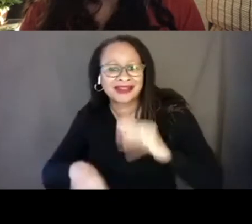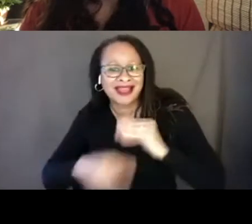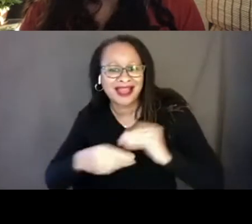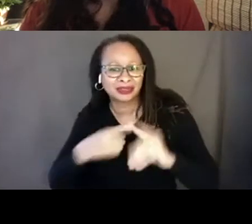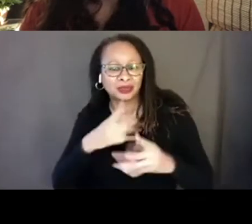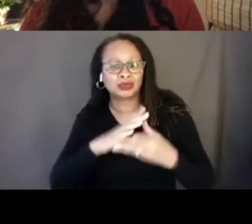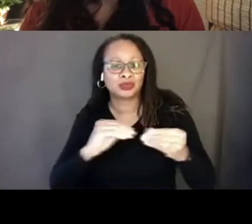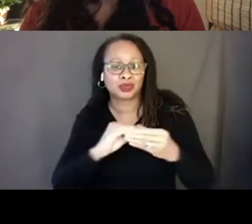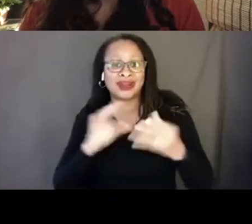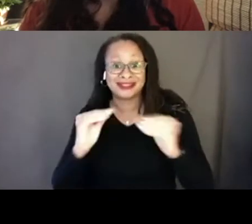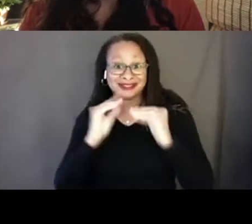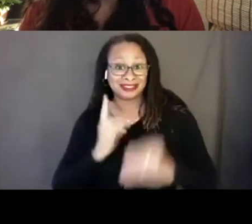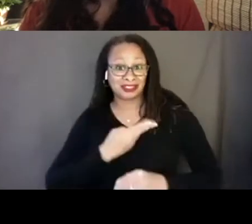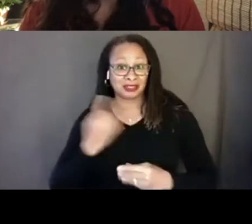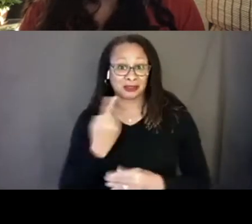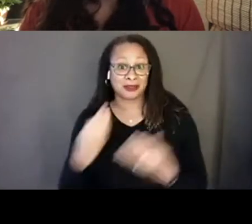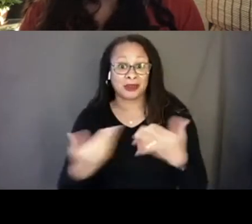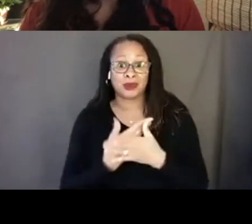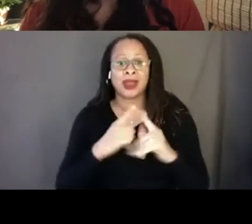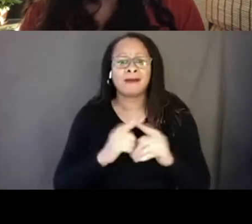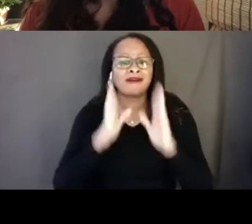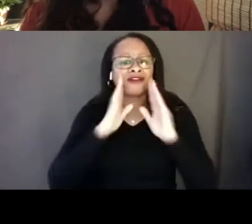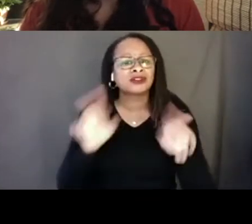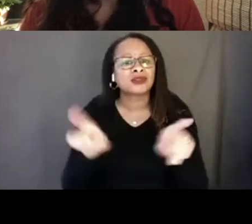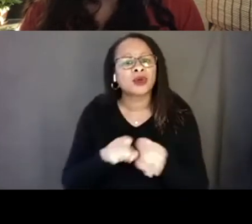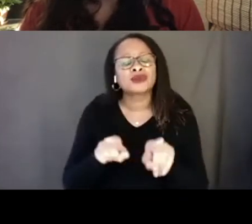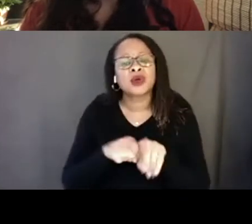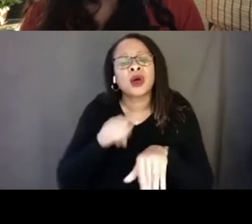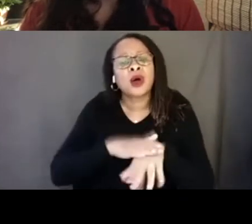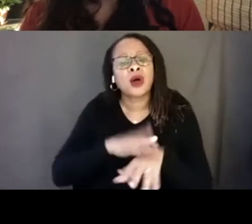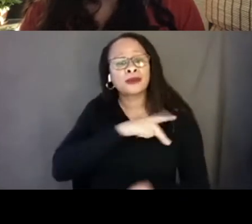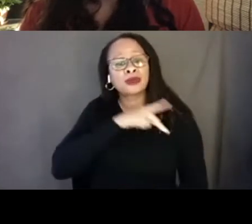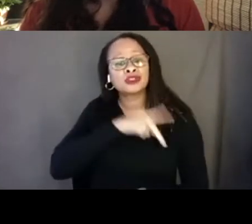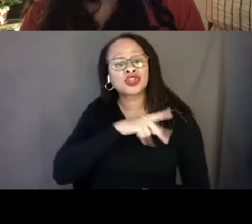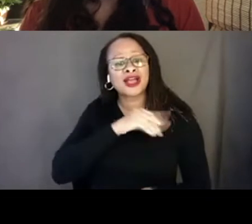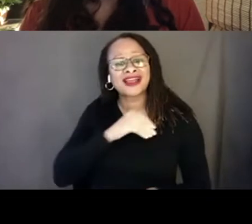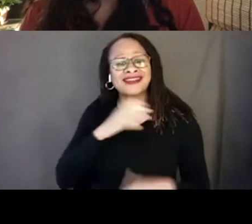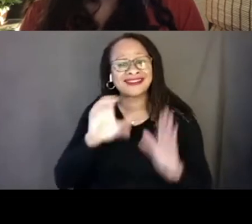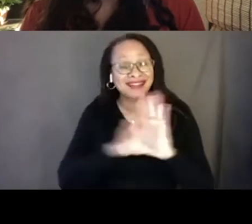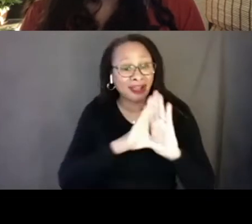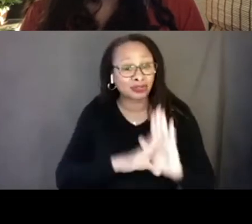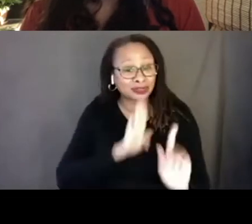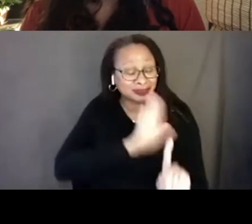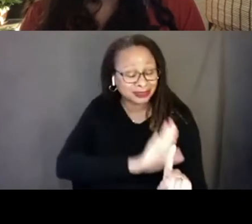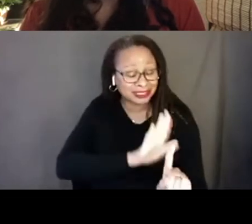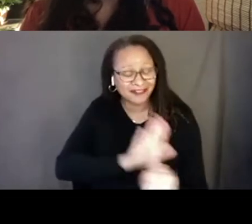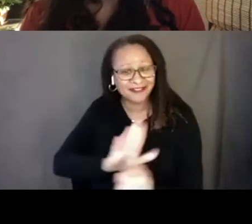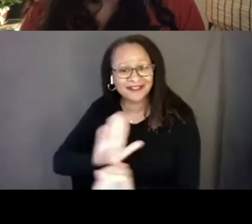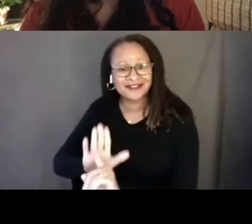us something new, but focusing also just more so on the personality and the characters and how it's